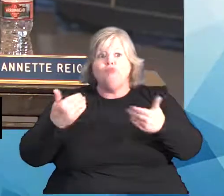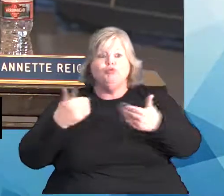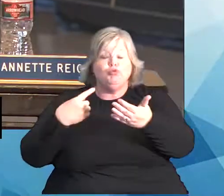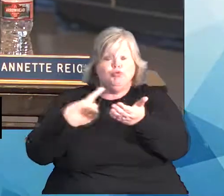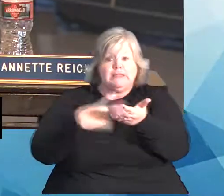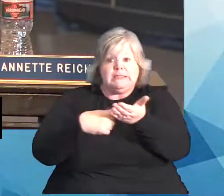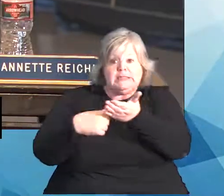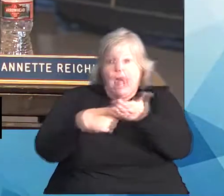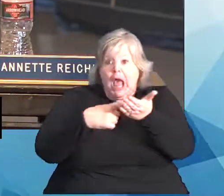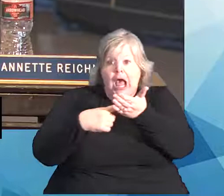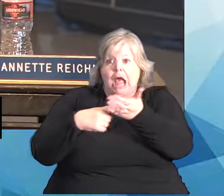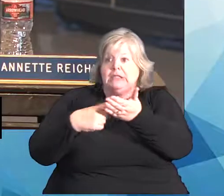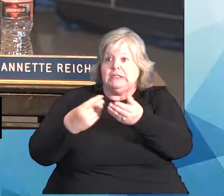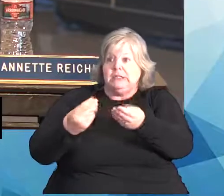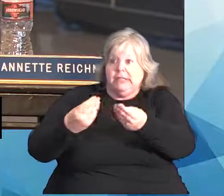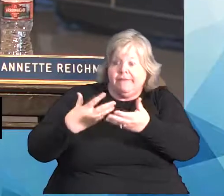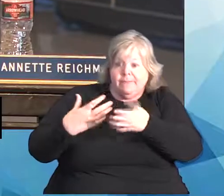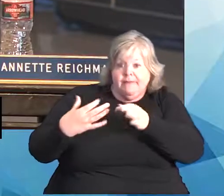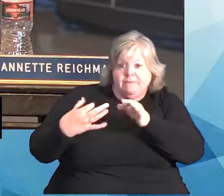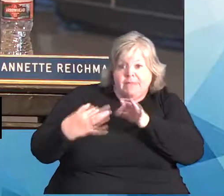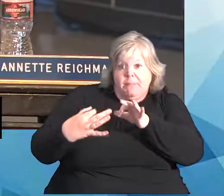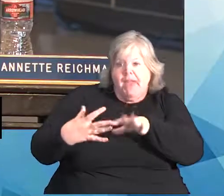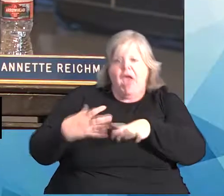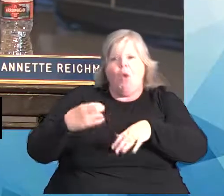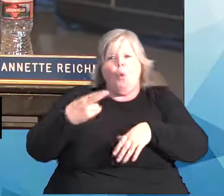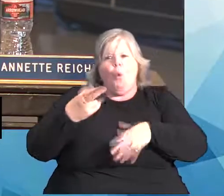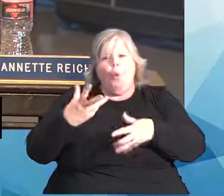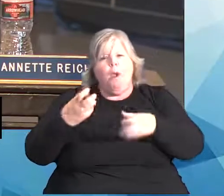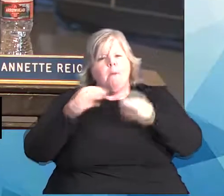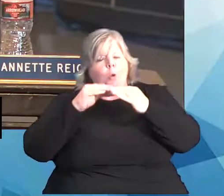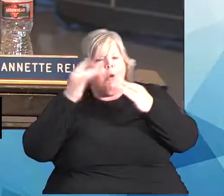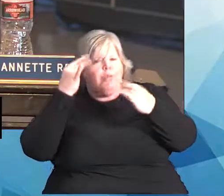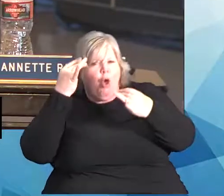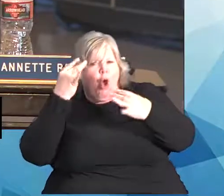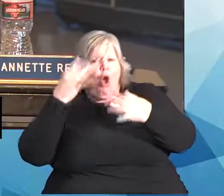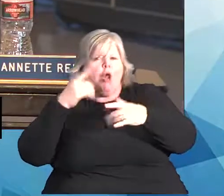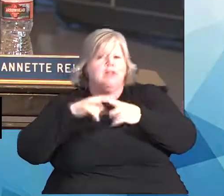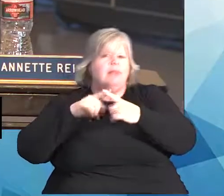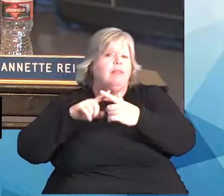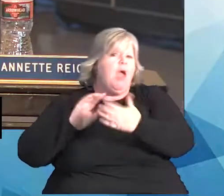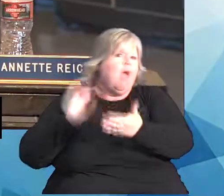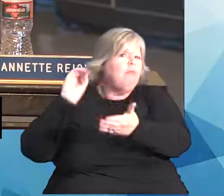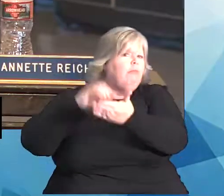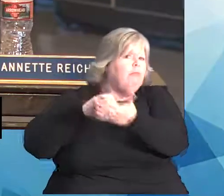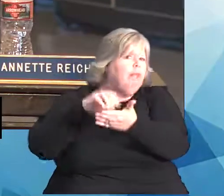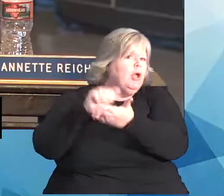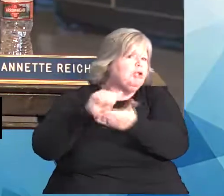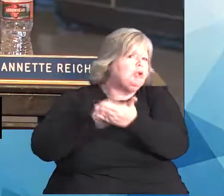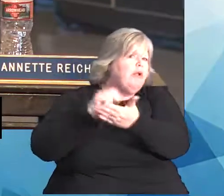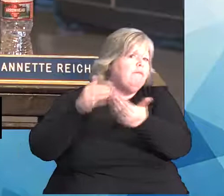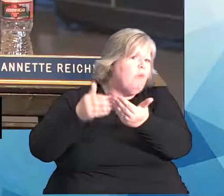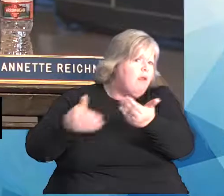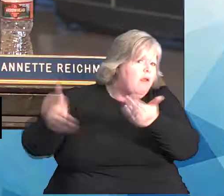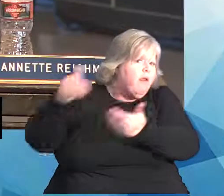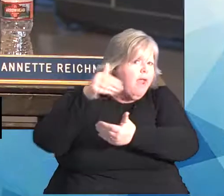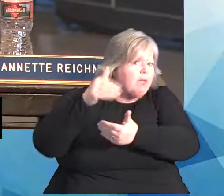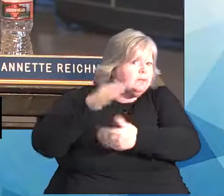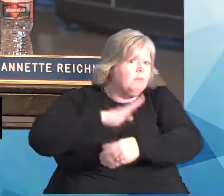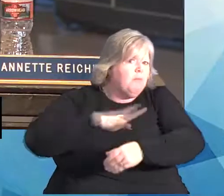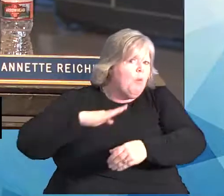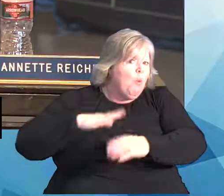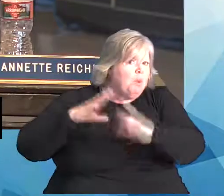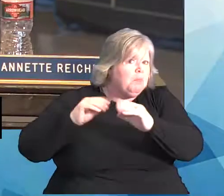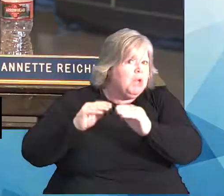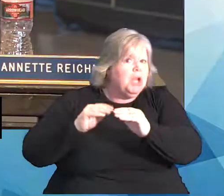and provide me with feedback, or think about it and put it on the agenda for the next board meeting, we can do